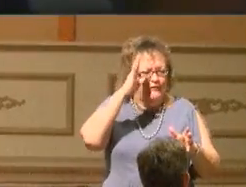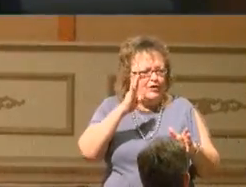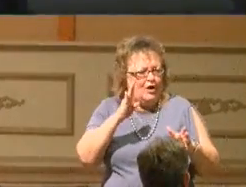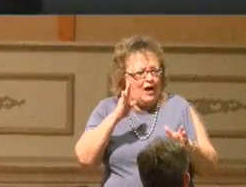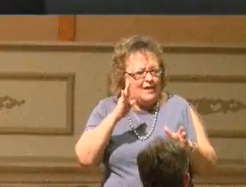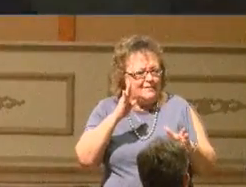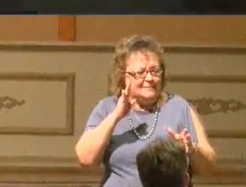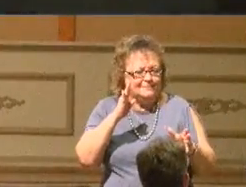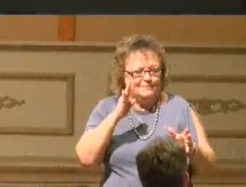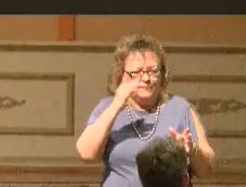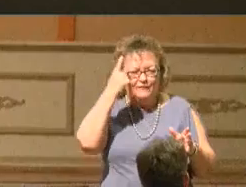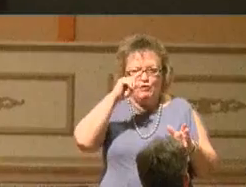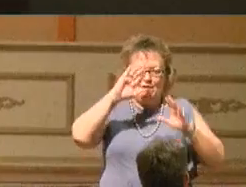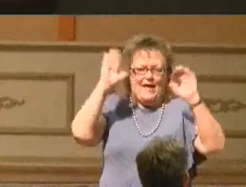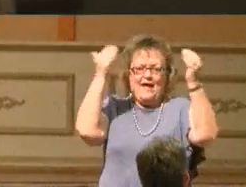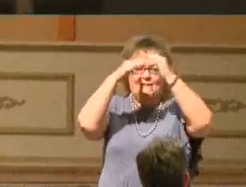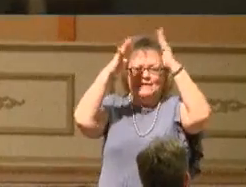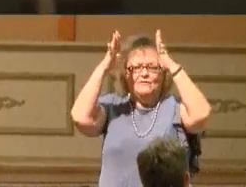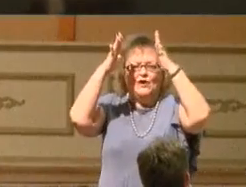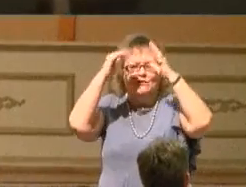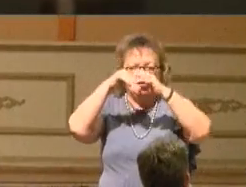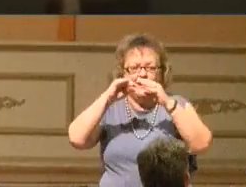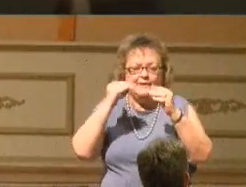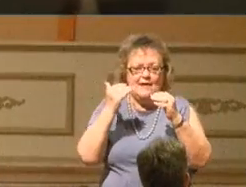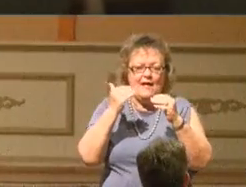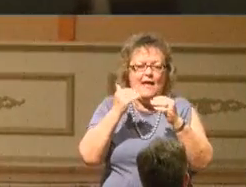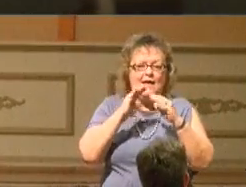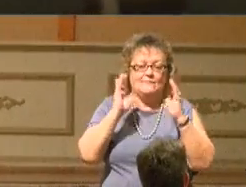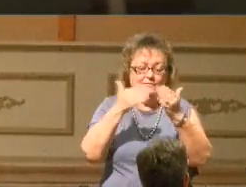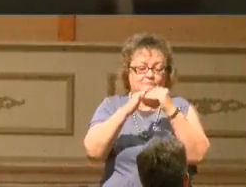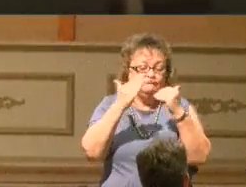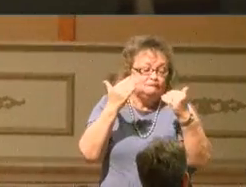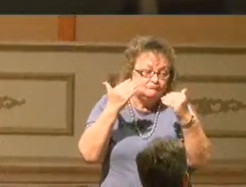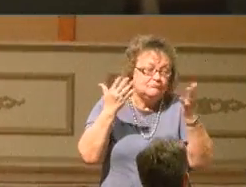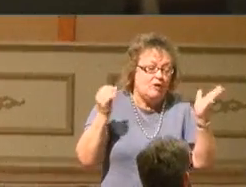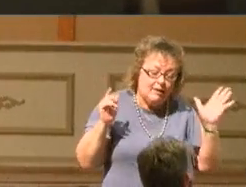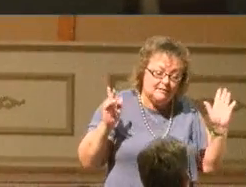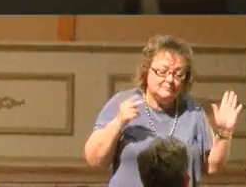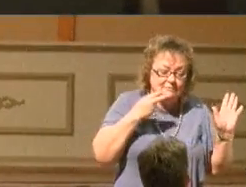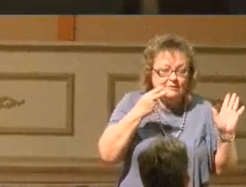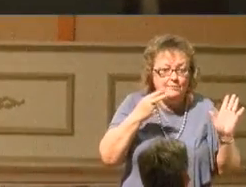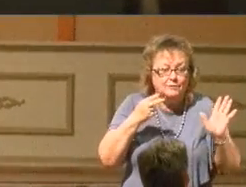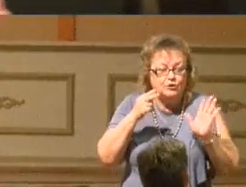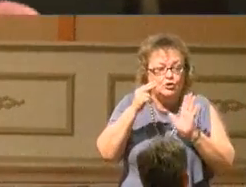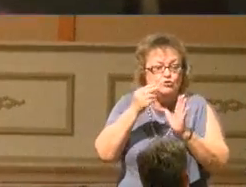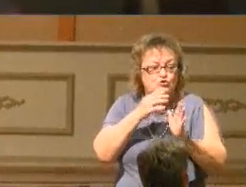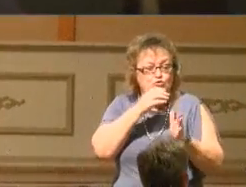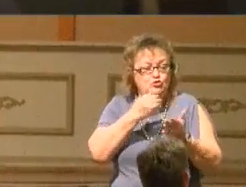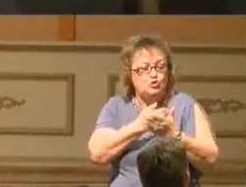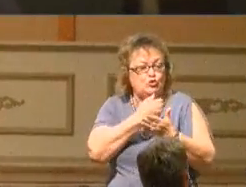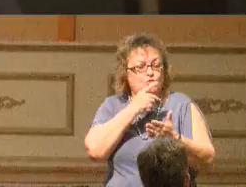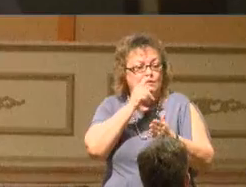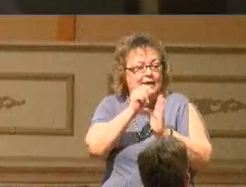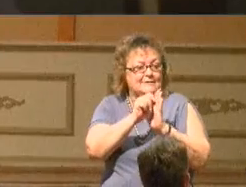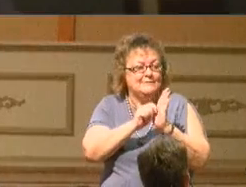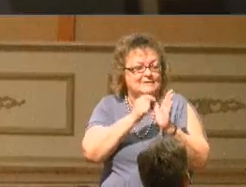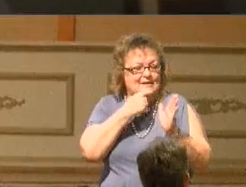for the Heavenly Father up in heaven. Okay, let's see what the New Testament has to say. I'll give you just two verses.